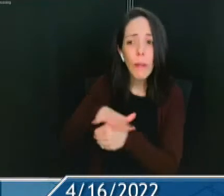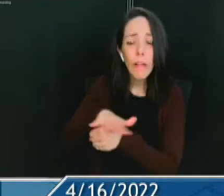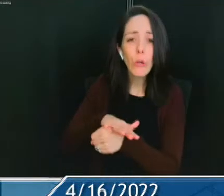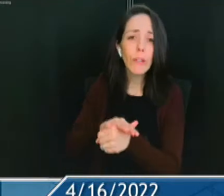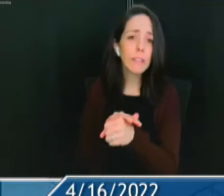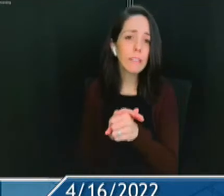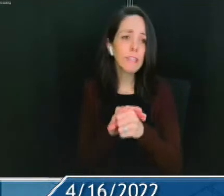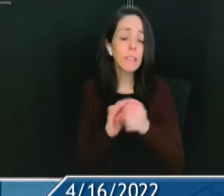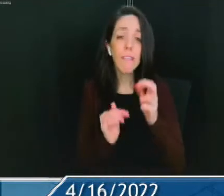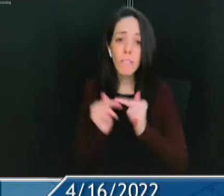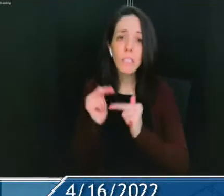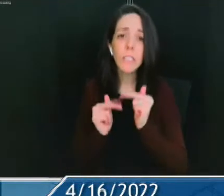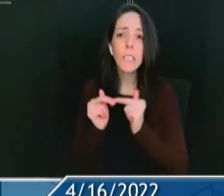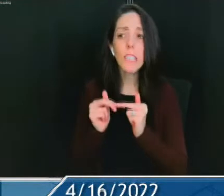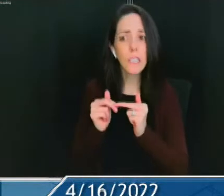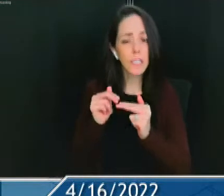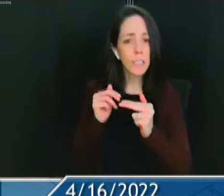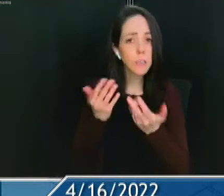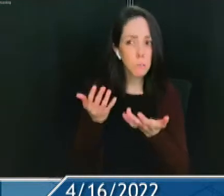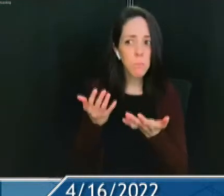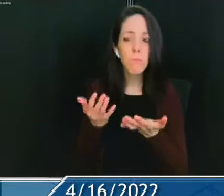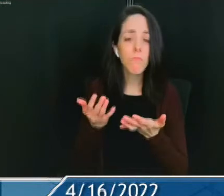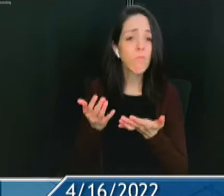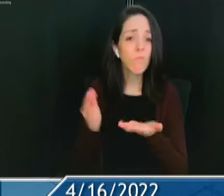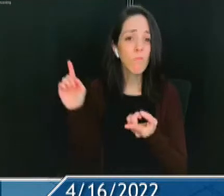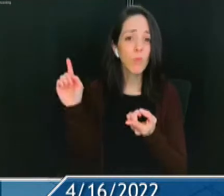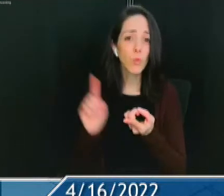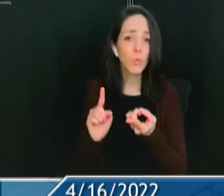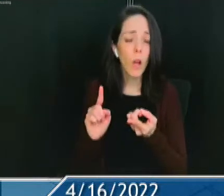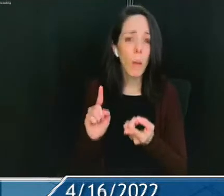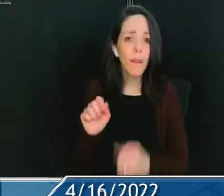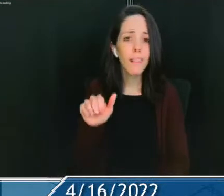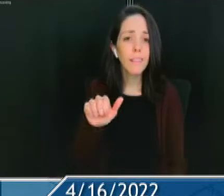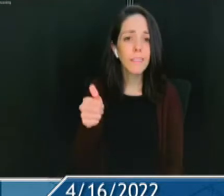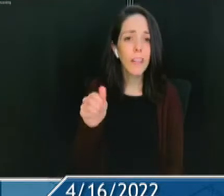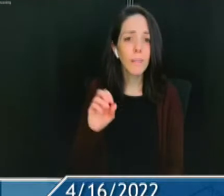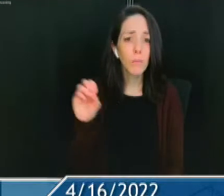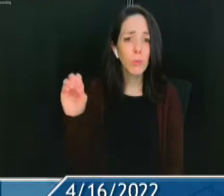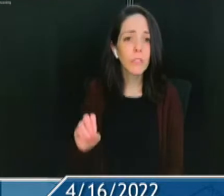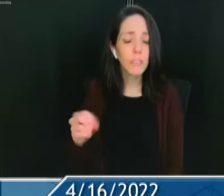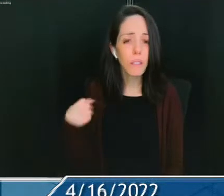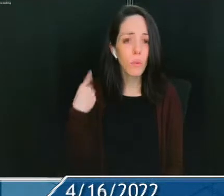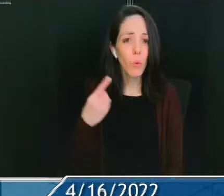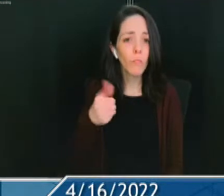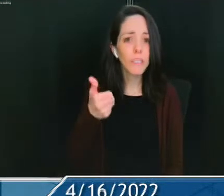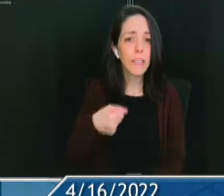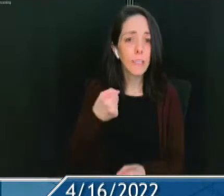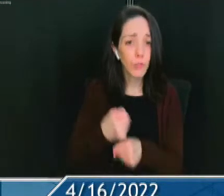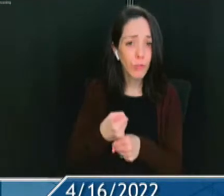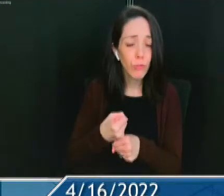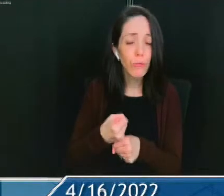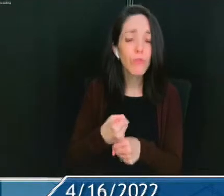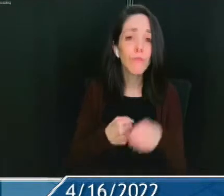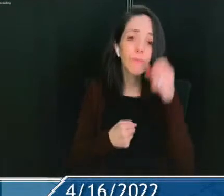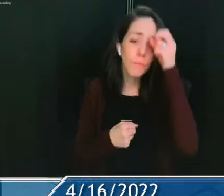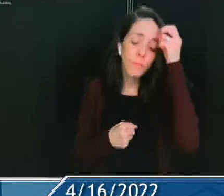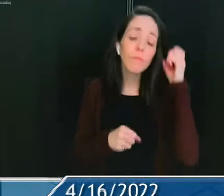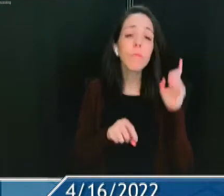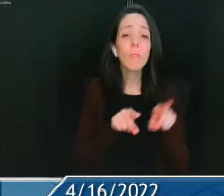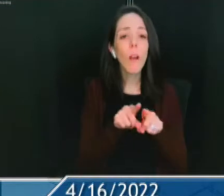dropped by 10 percentage points over the last decade. In contrast to the diminished emphasis on